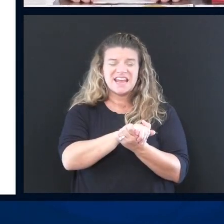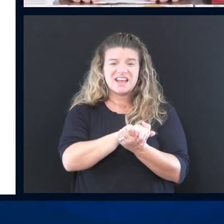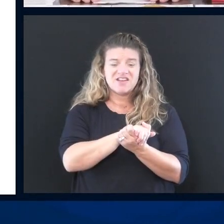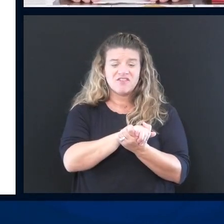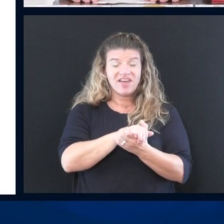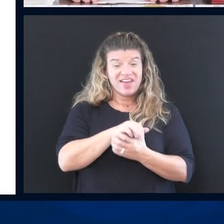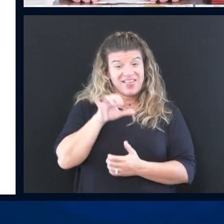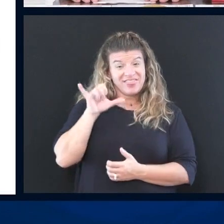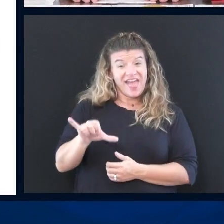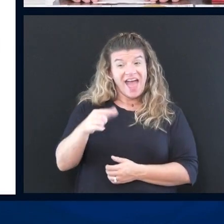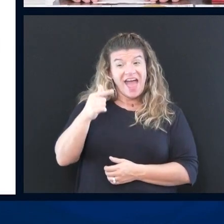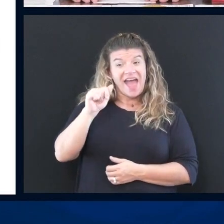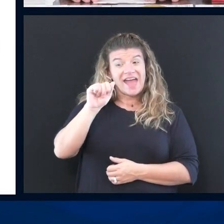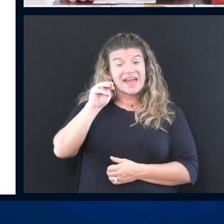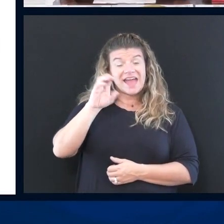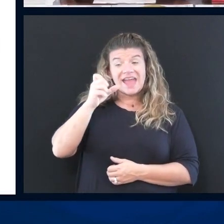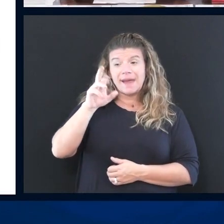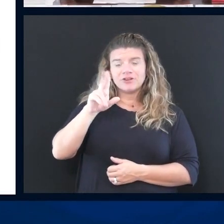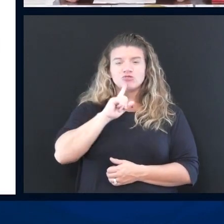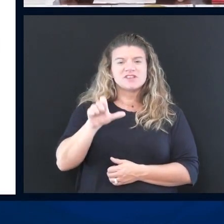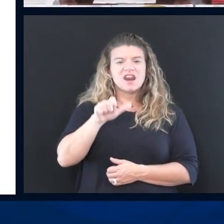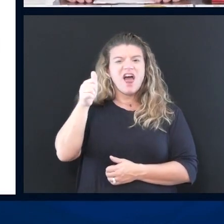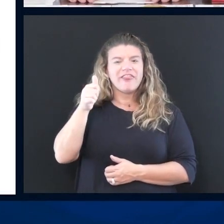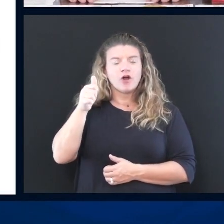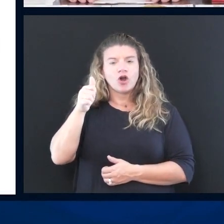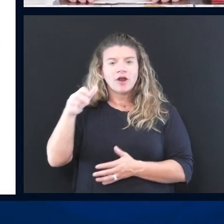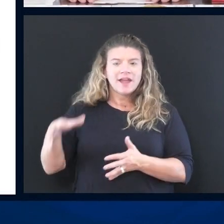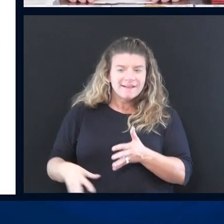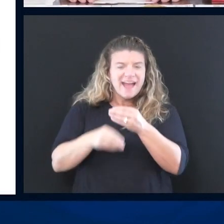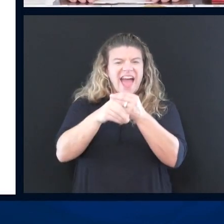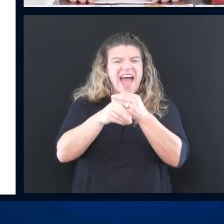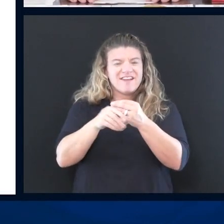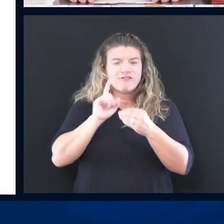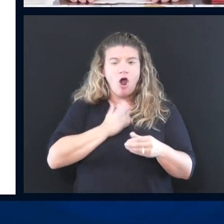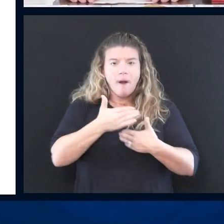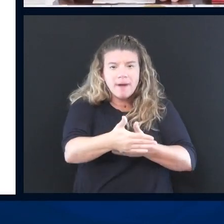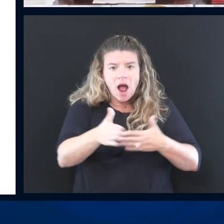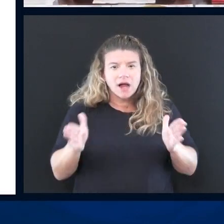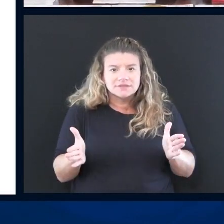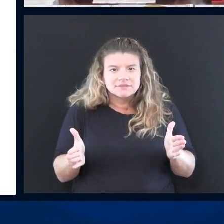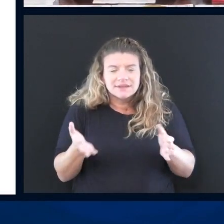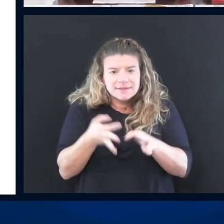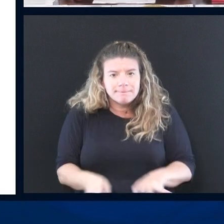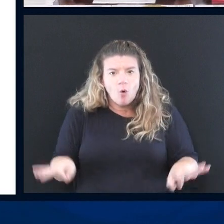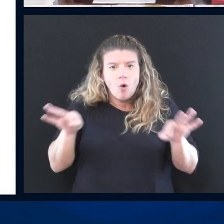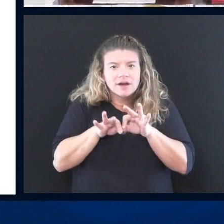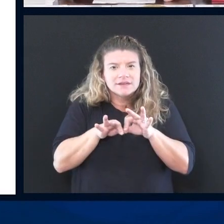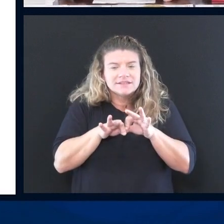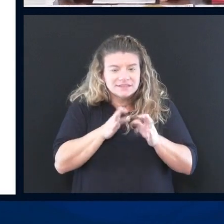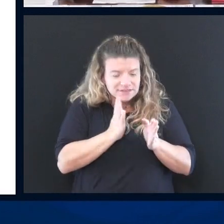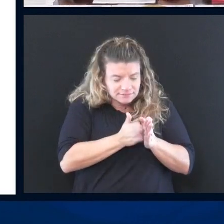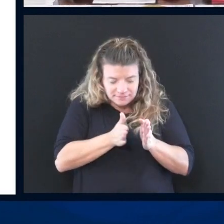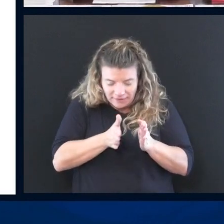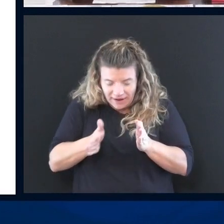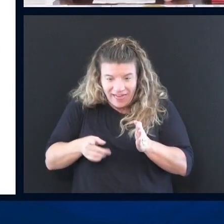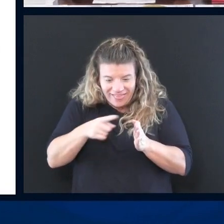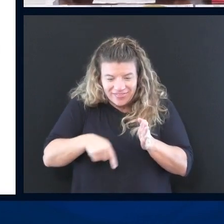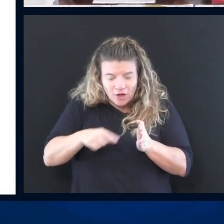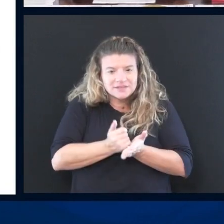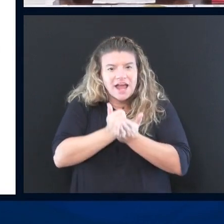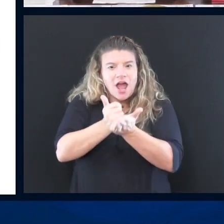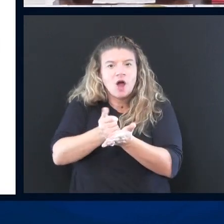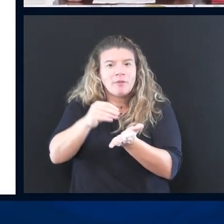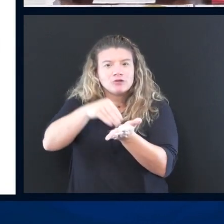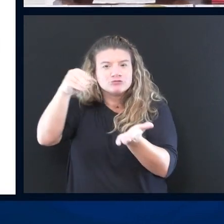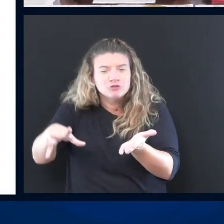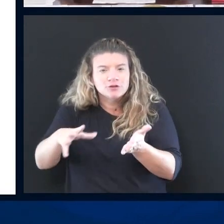another tool in the toolbox, and a significant tool to really be able to motivate our kids to move on and be